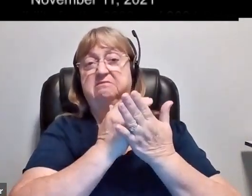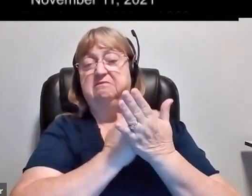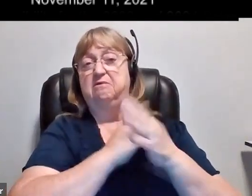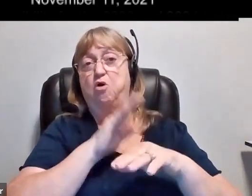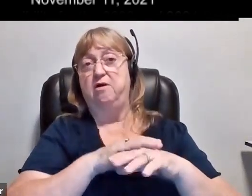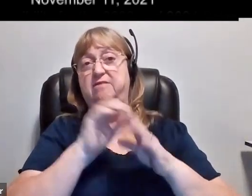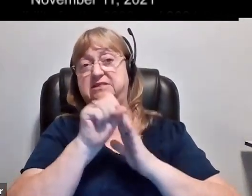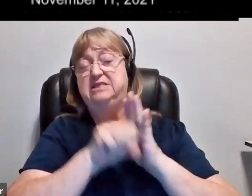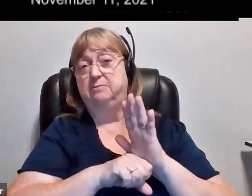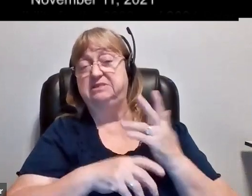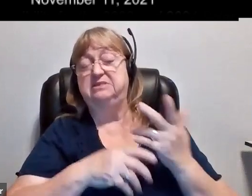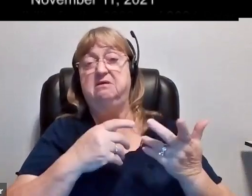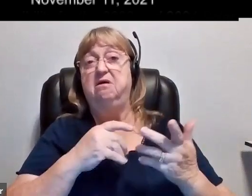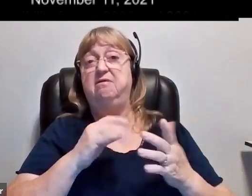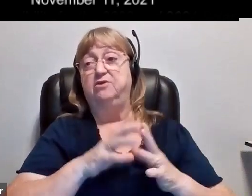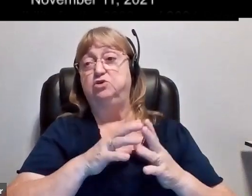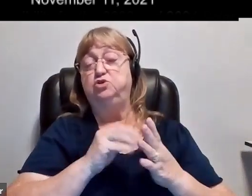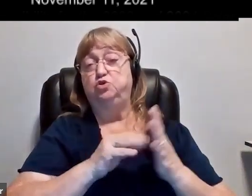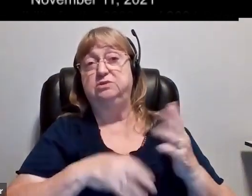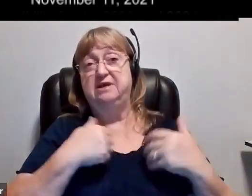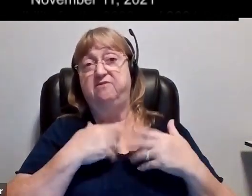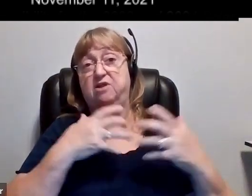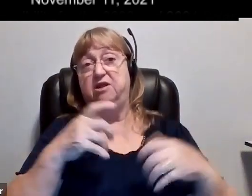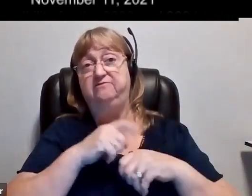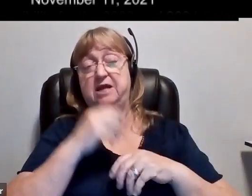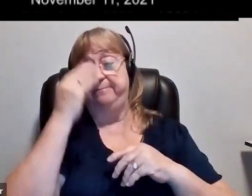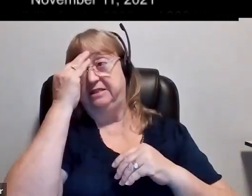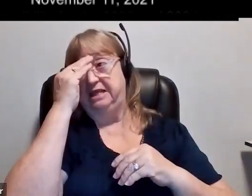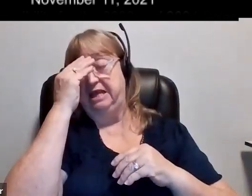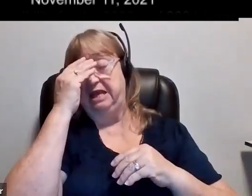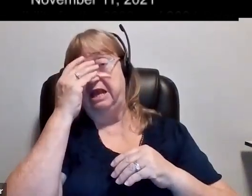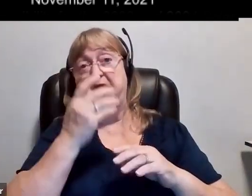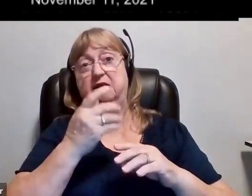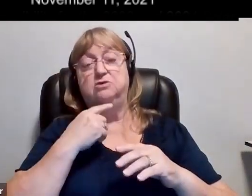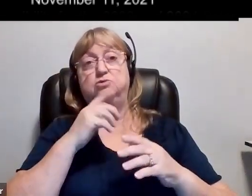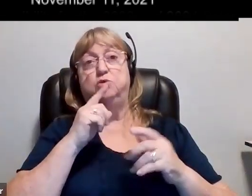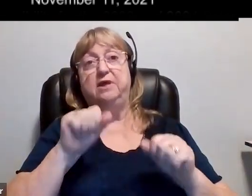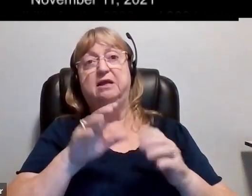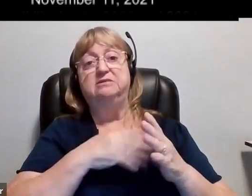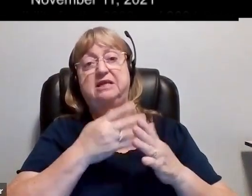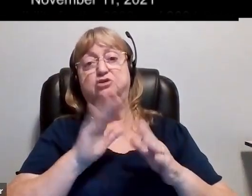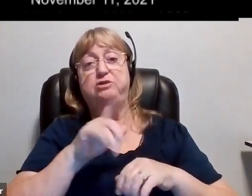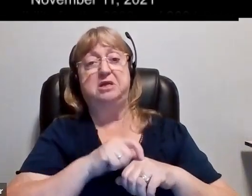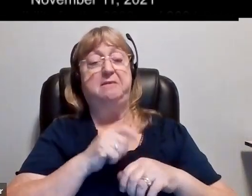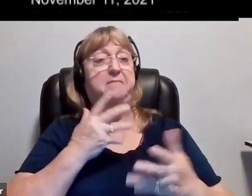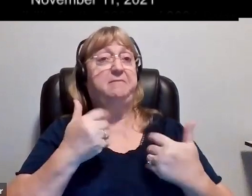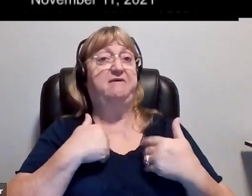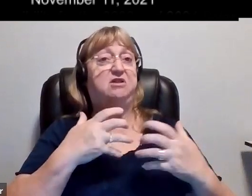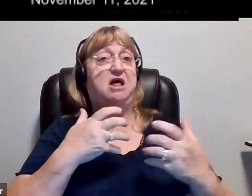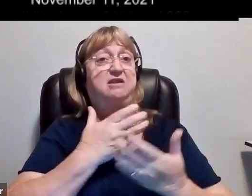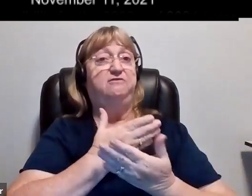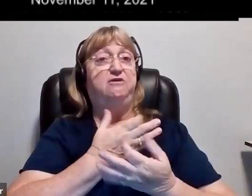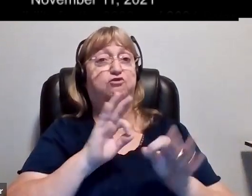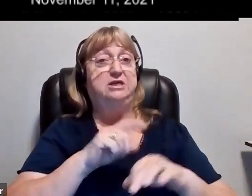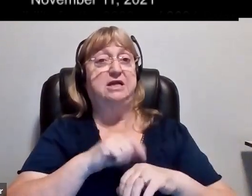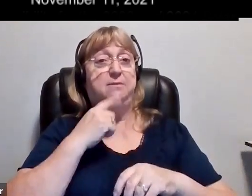makes students have a lot of time to be thinking ahead on what they're going to be doing so they can schedule their time. Maybe they have a lot of free time over Thanksgiving. You don't